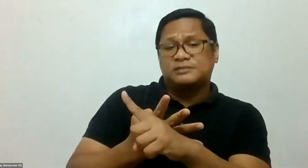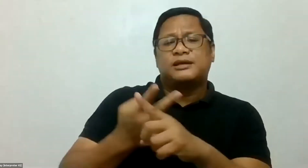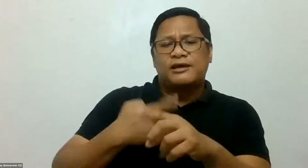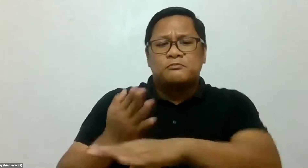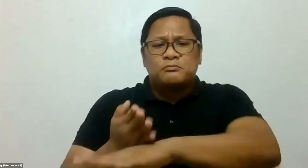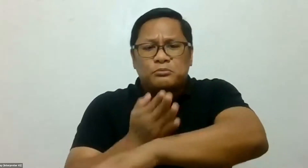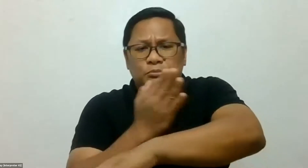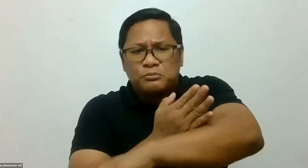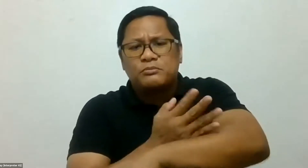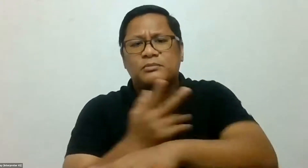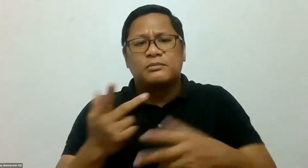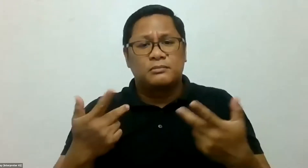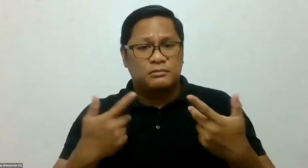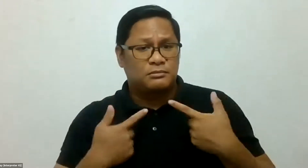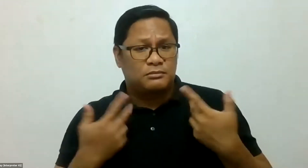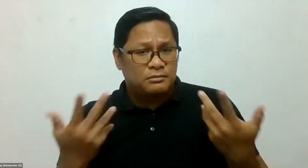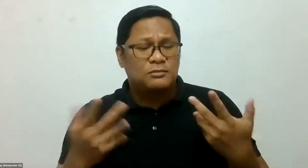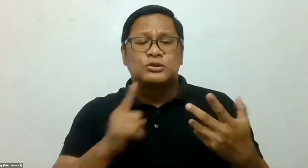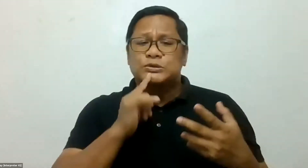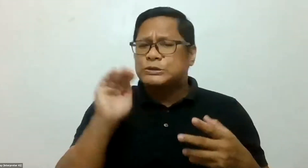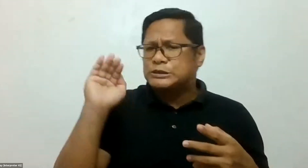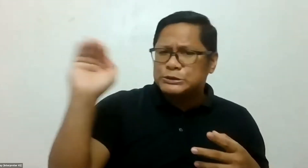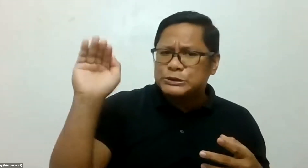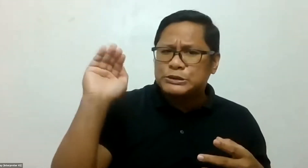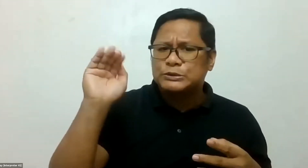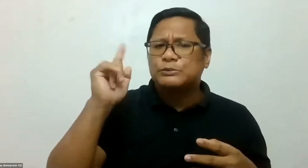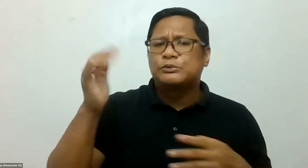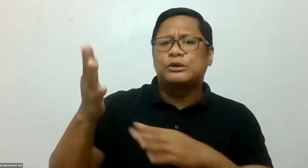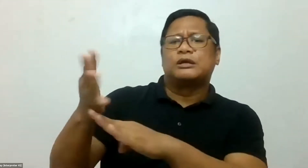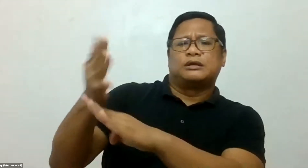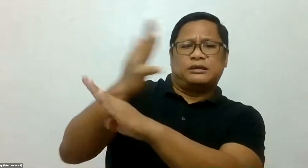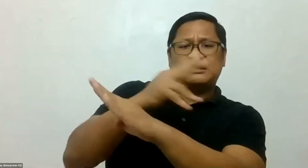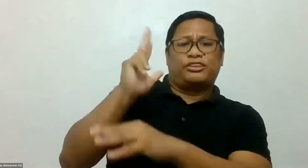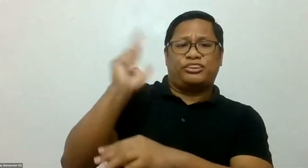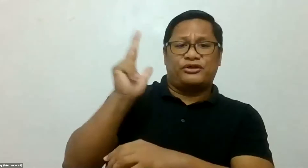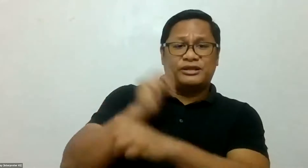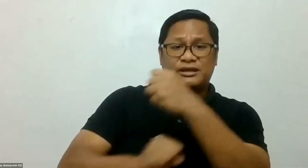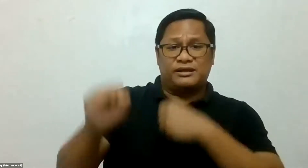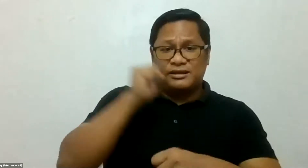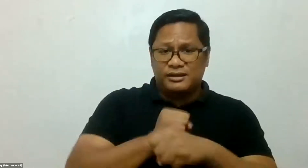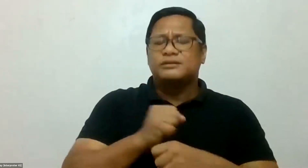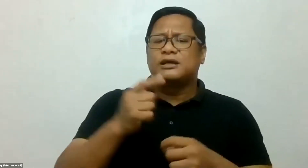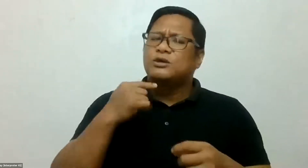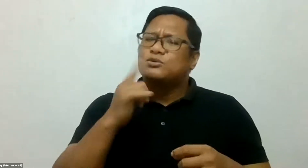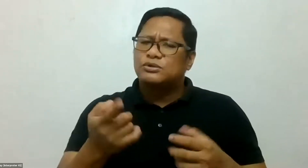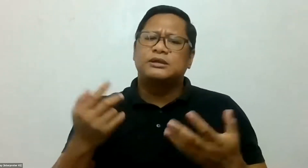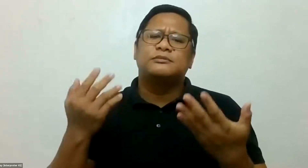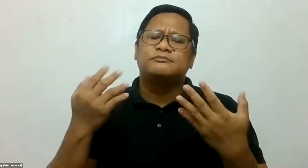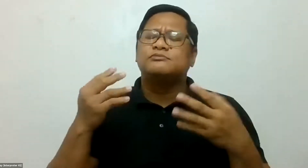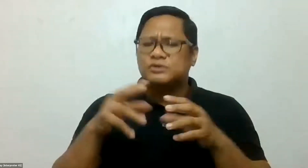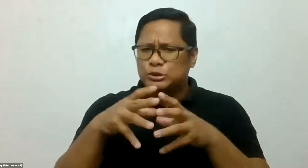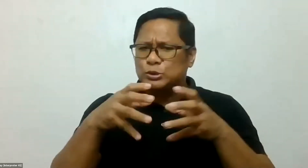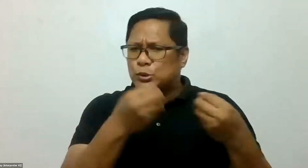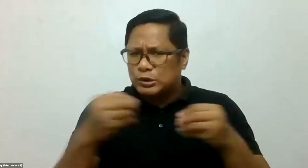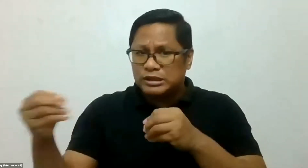that we have been clamoring for the past 3 decades. And we are very grateful for our organizers for